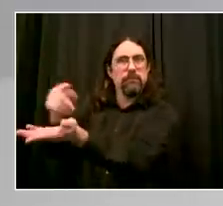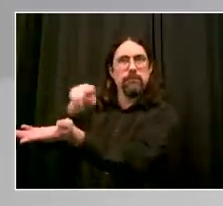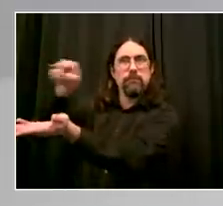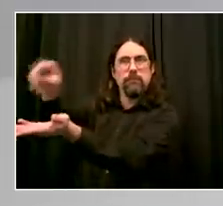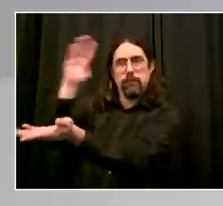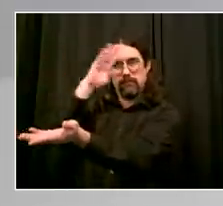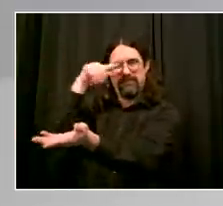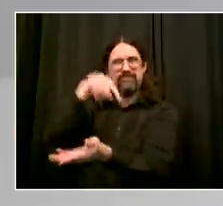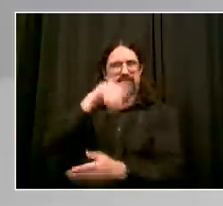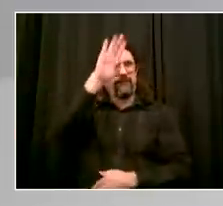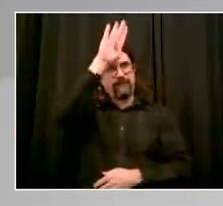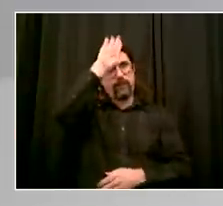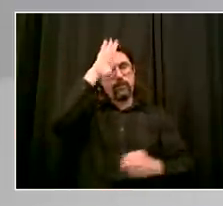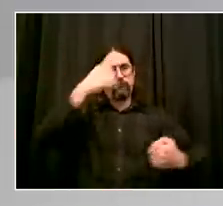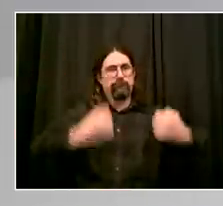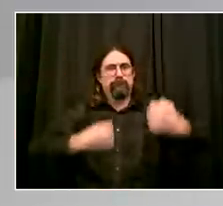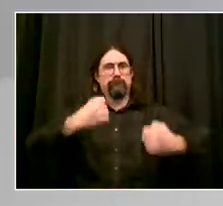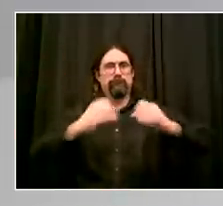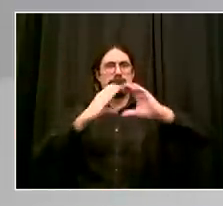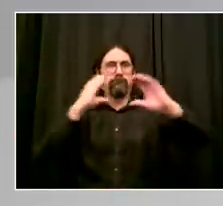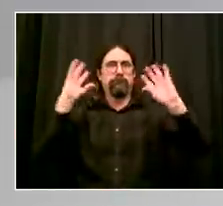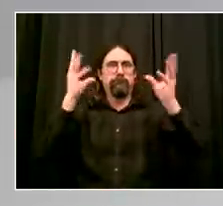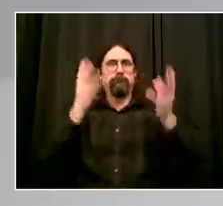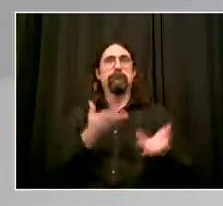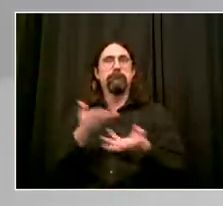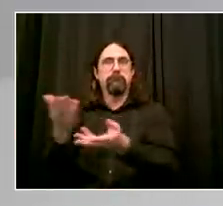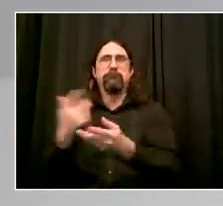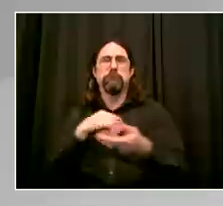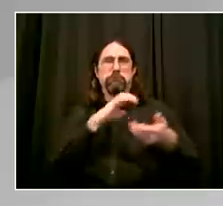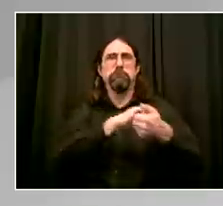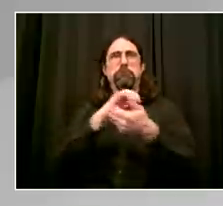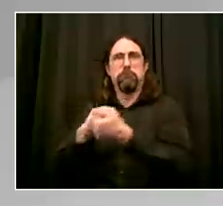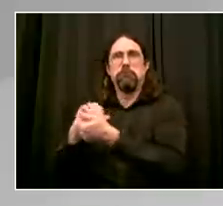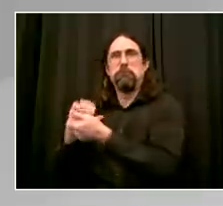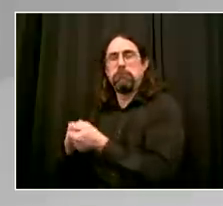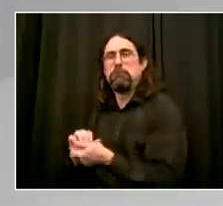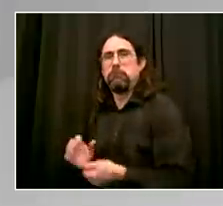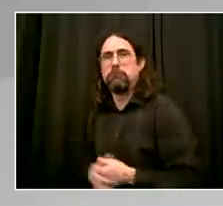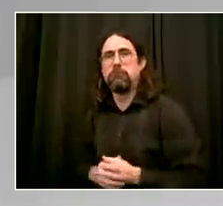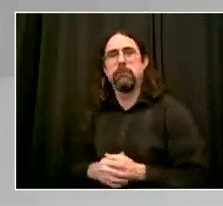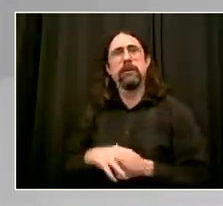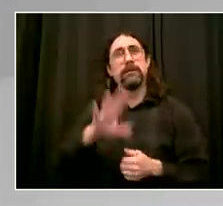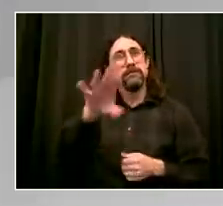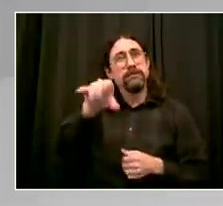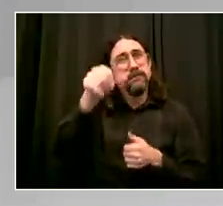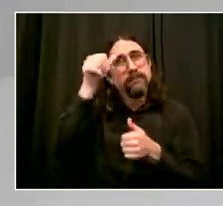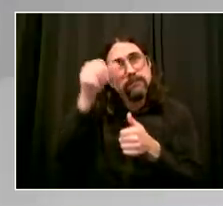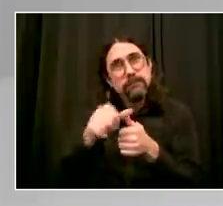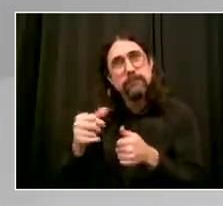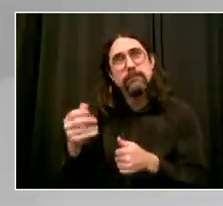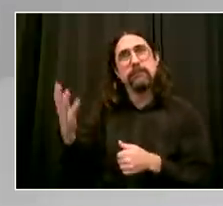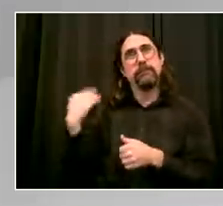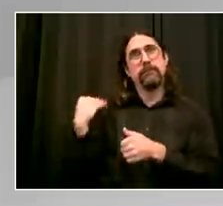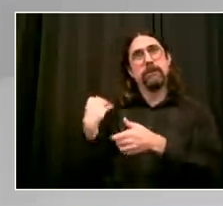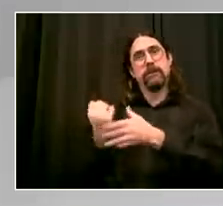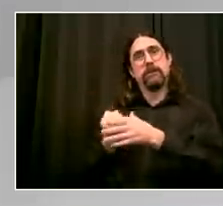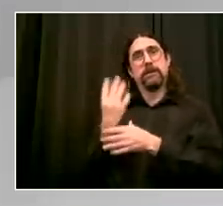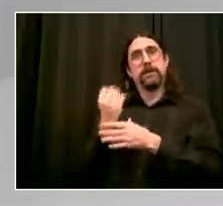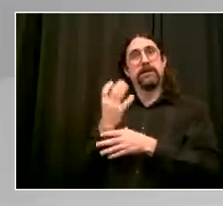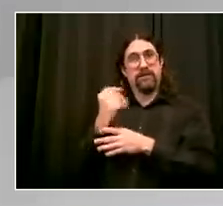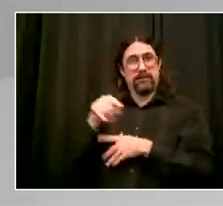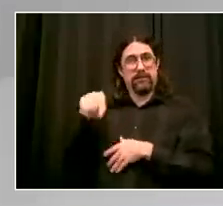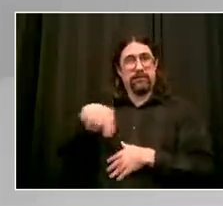transfer patients beyond any hospital in Queens because all of the hospitals in Queens were full.